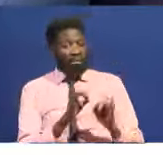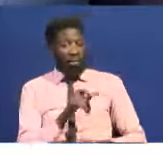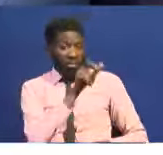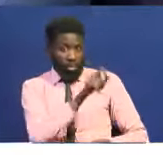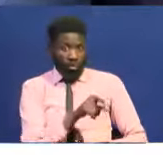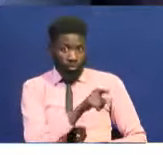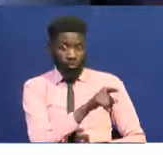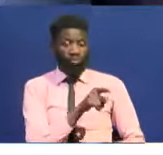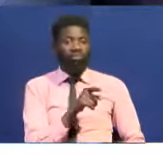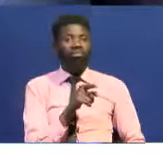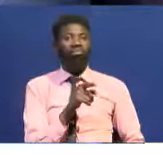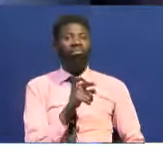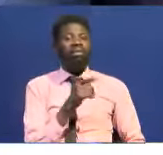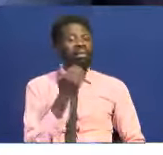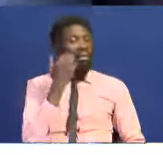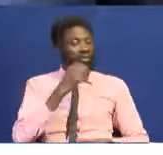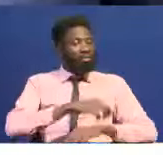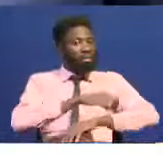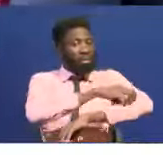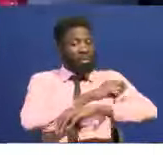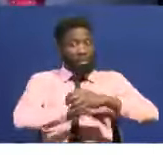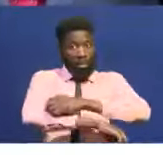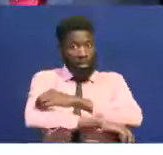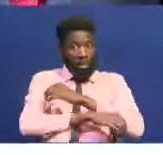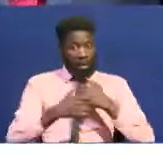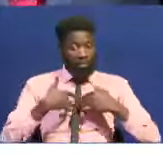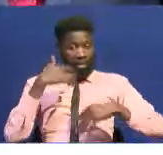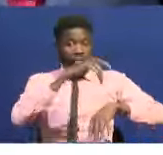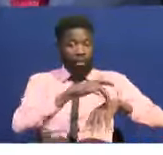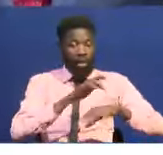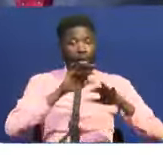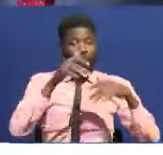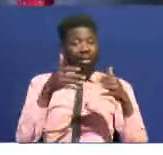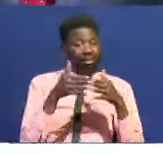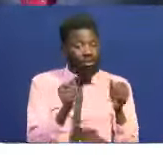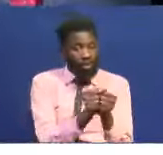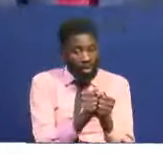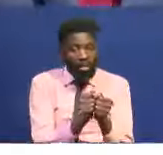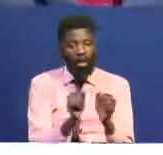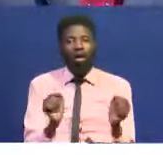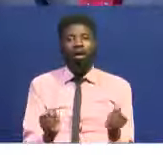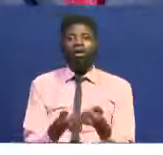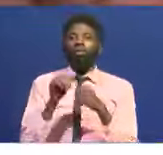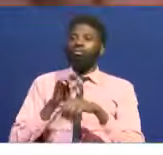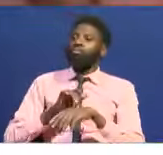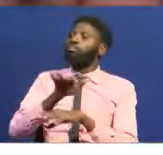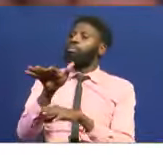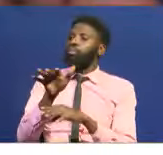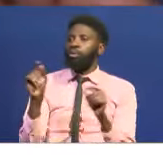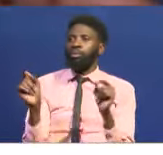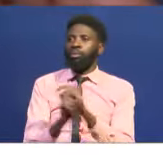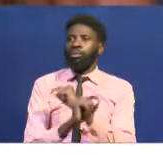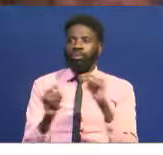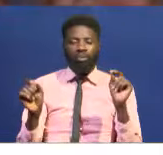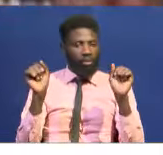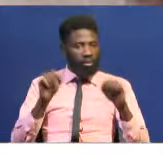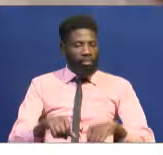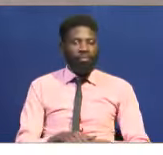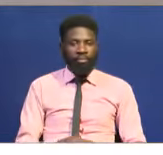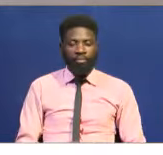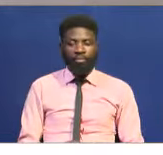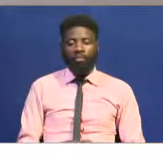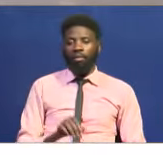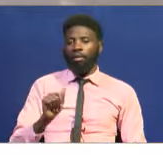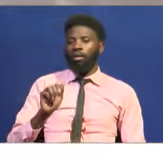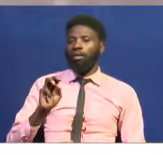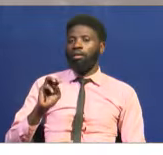personal items or through sexual contact is the common secondary infection. However, according to Amoth,